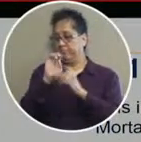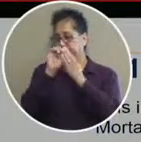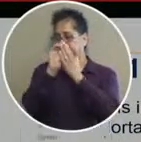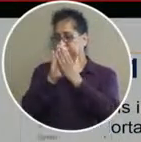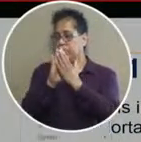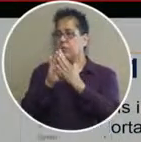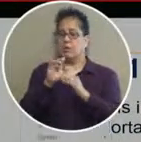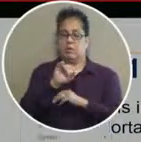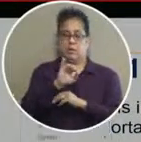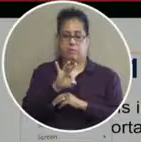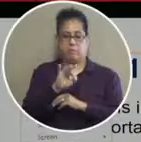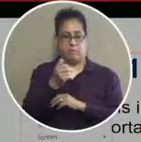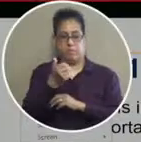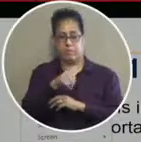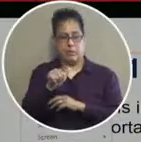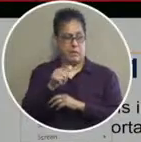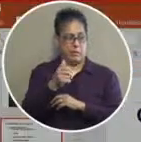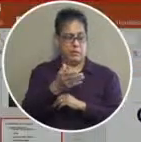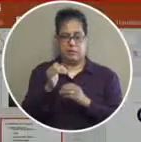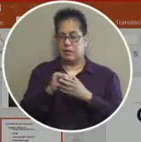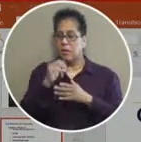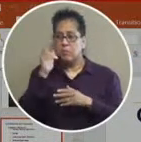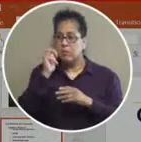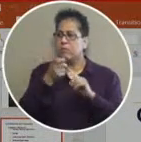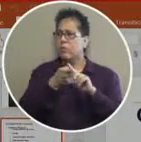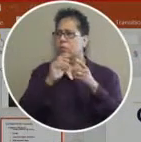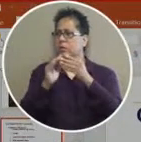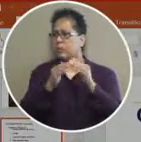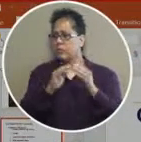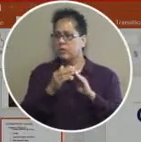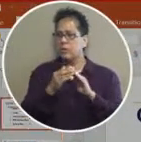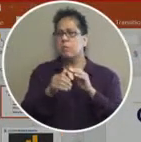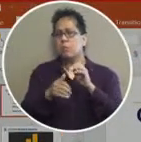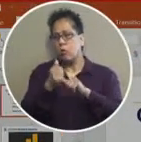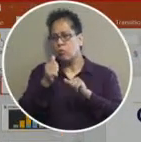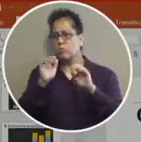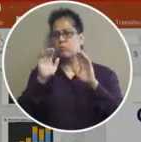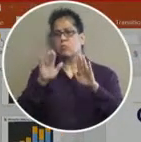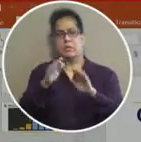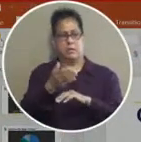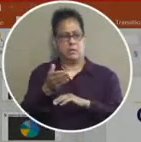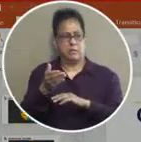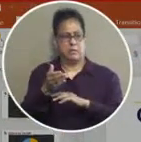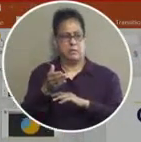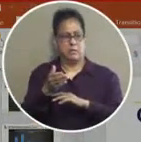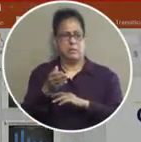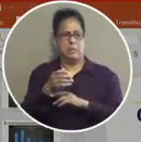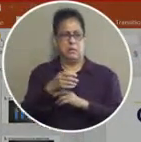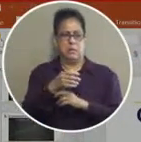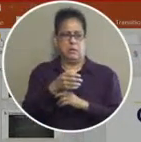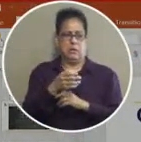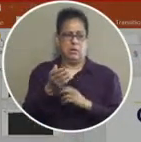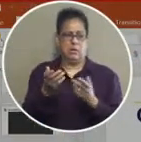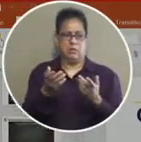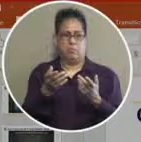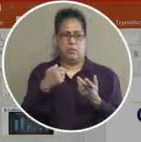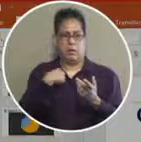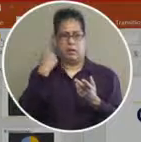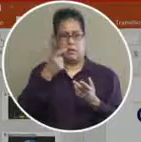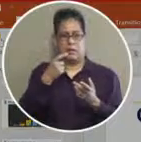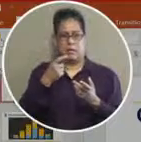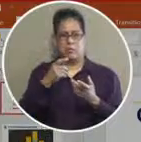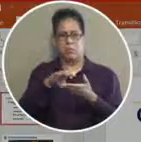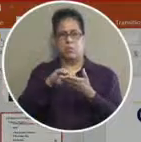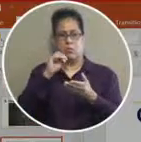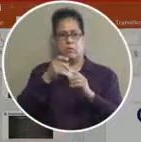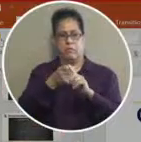there's any criticism that I'm hearing from the community, mostly great things, especially to you, Dr. Ocaranza. And I think we learned